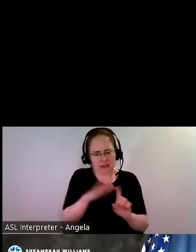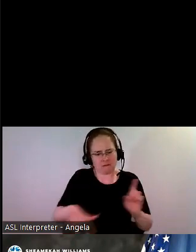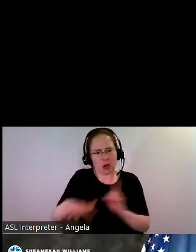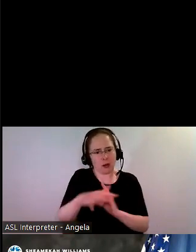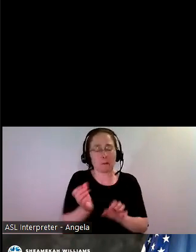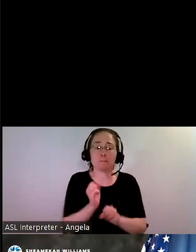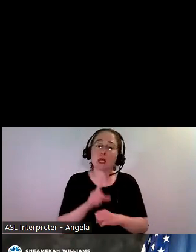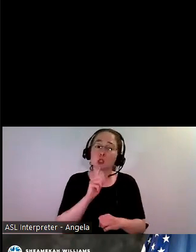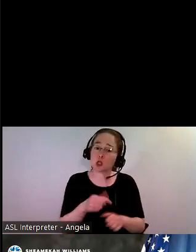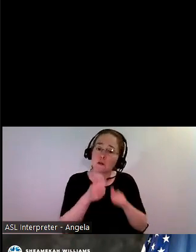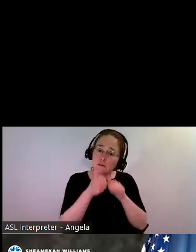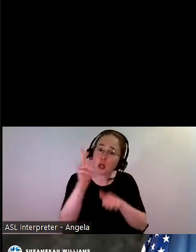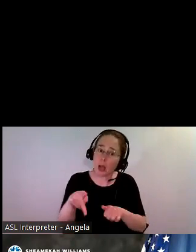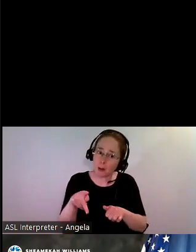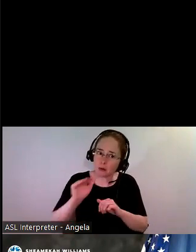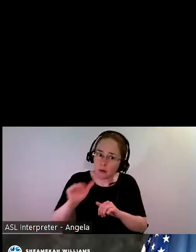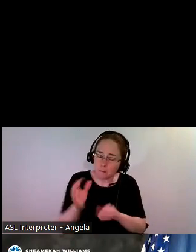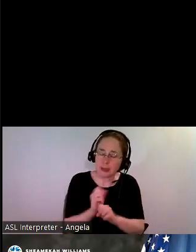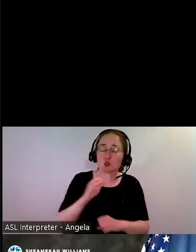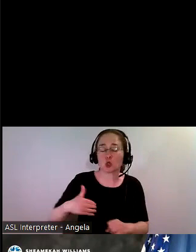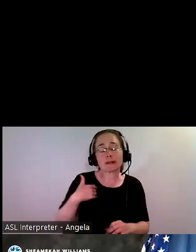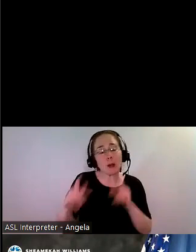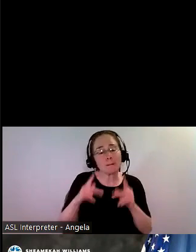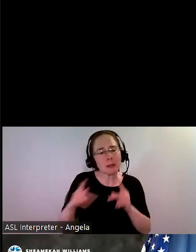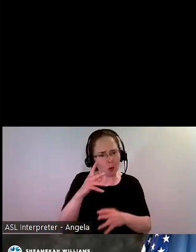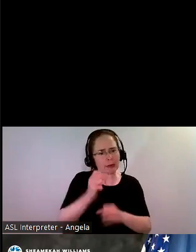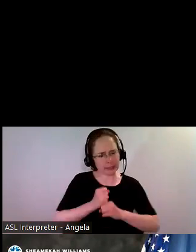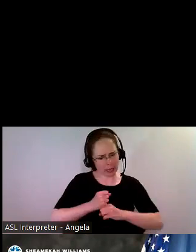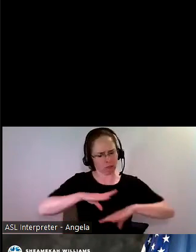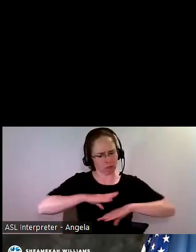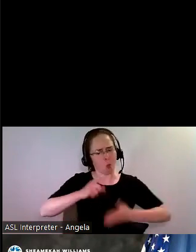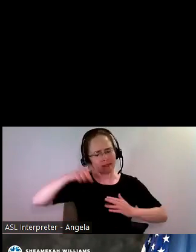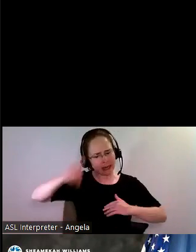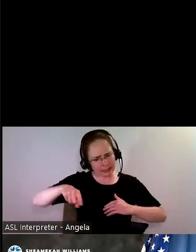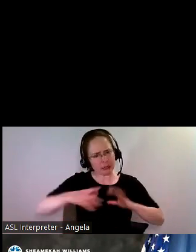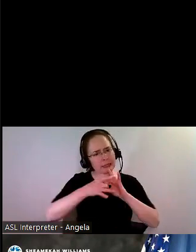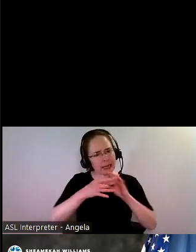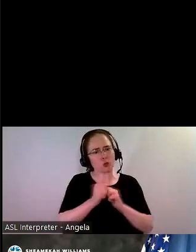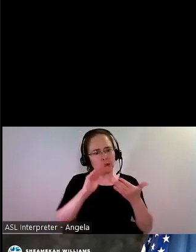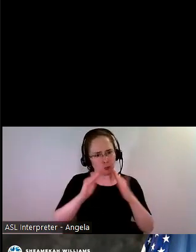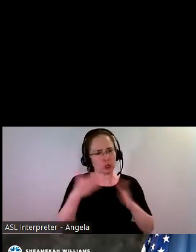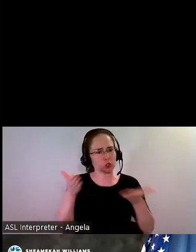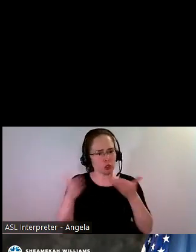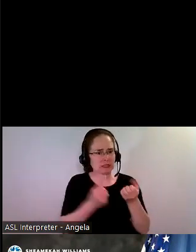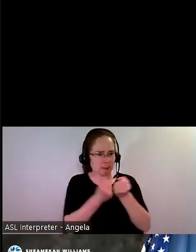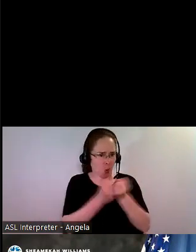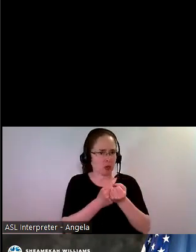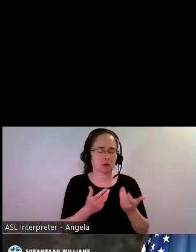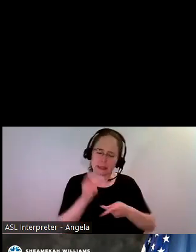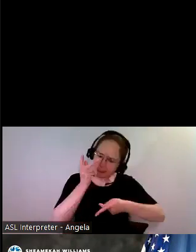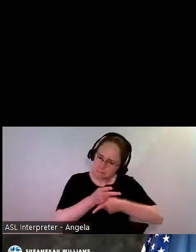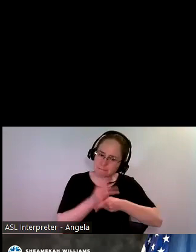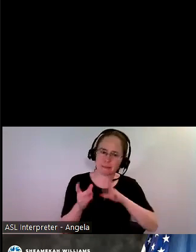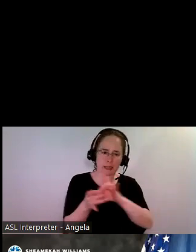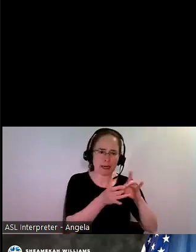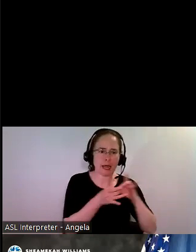making sure that we're following up to make sure that our young people get what they need to get connected to the community services and supports, to maintain